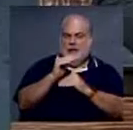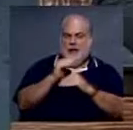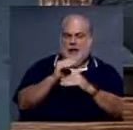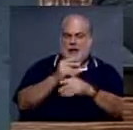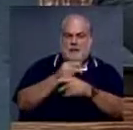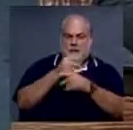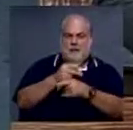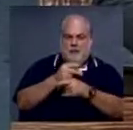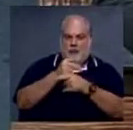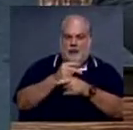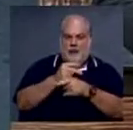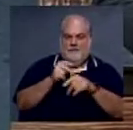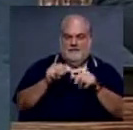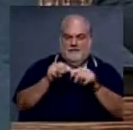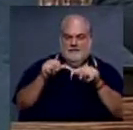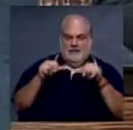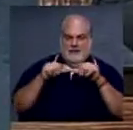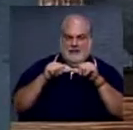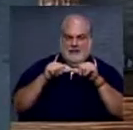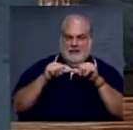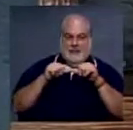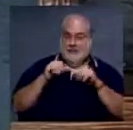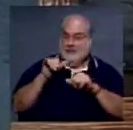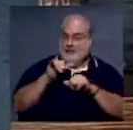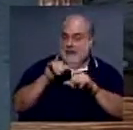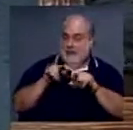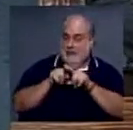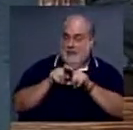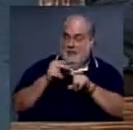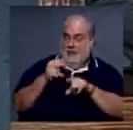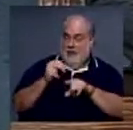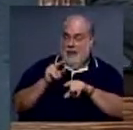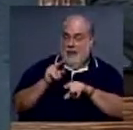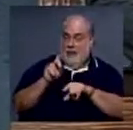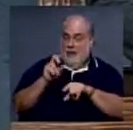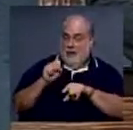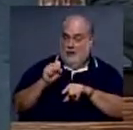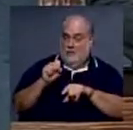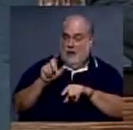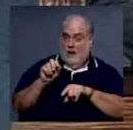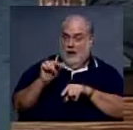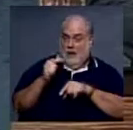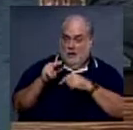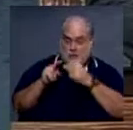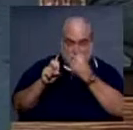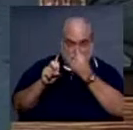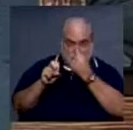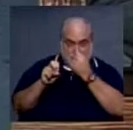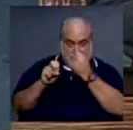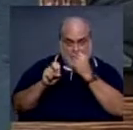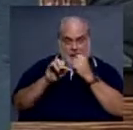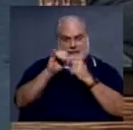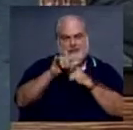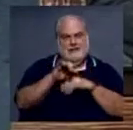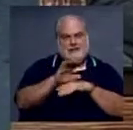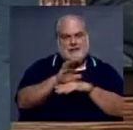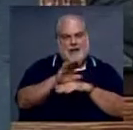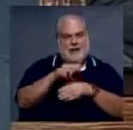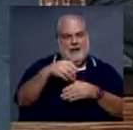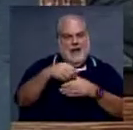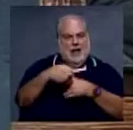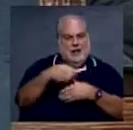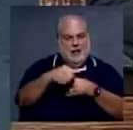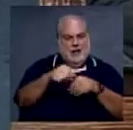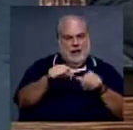facility. This is the same thing we're talking about with Hounds Lounge. The business has also incorporated an outdoor